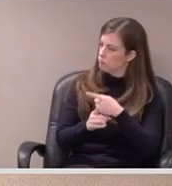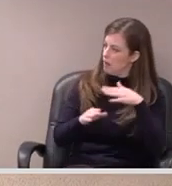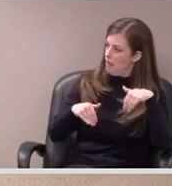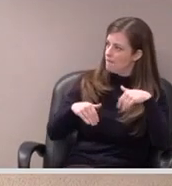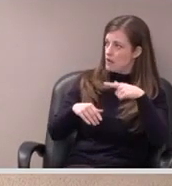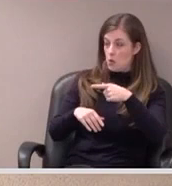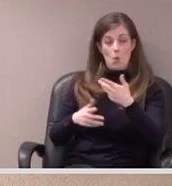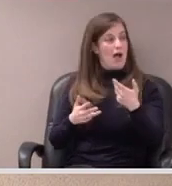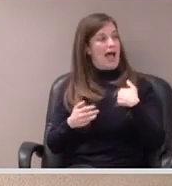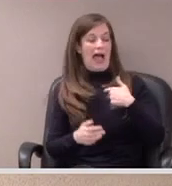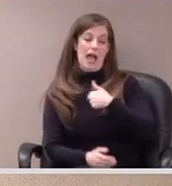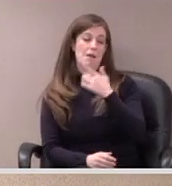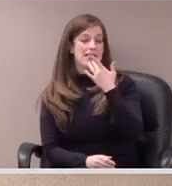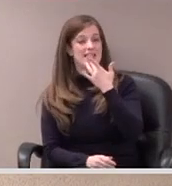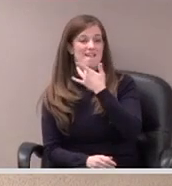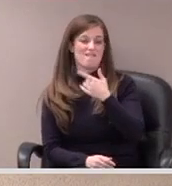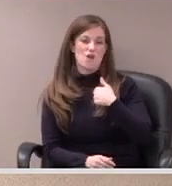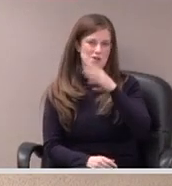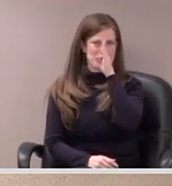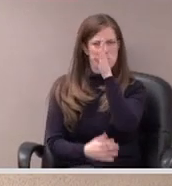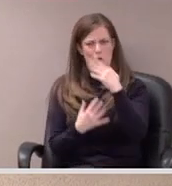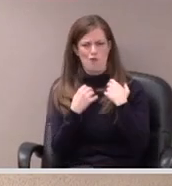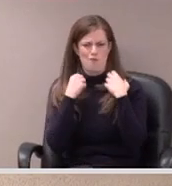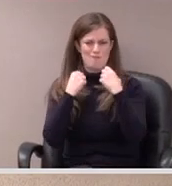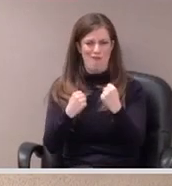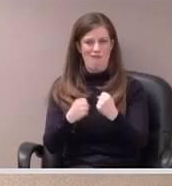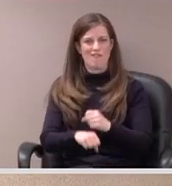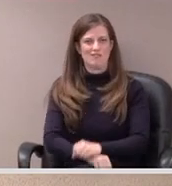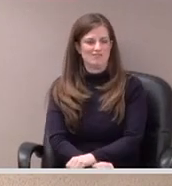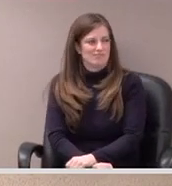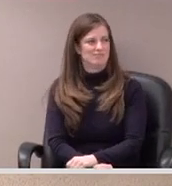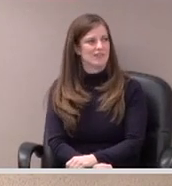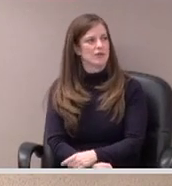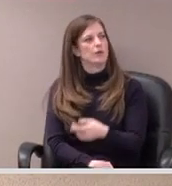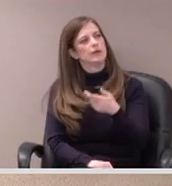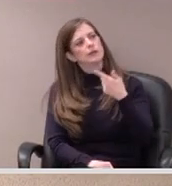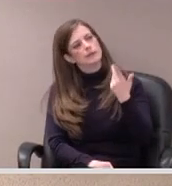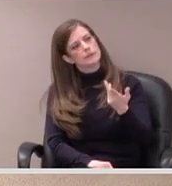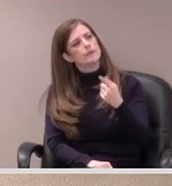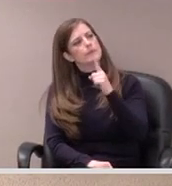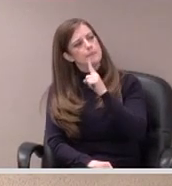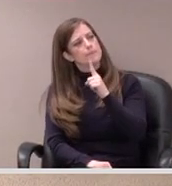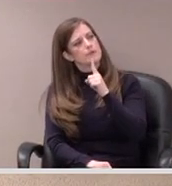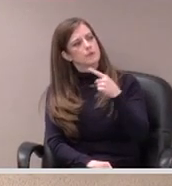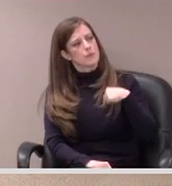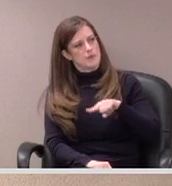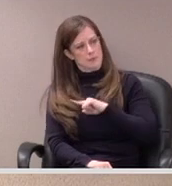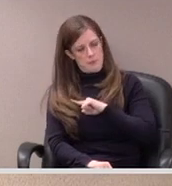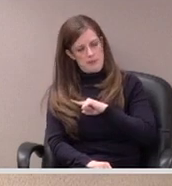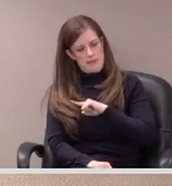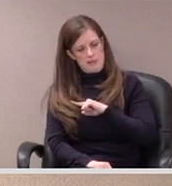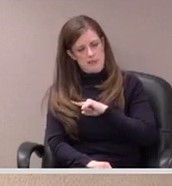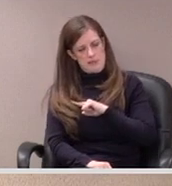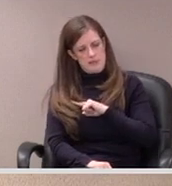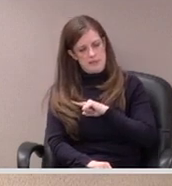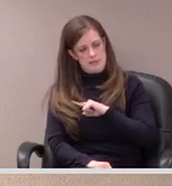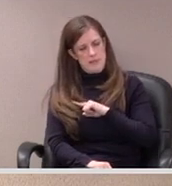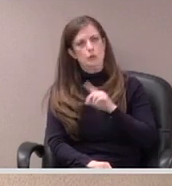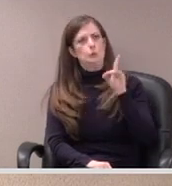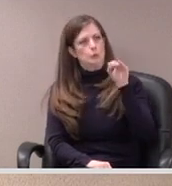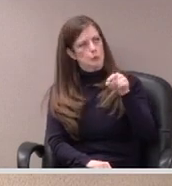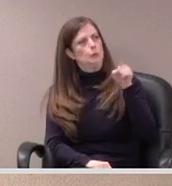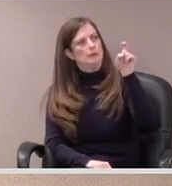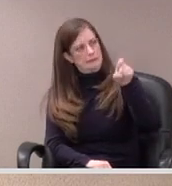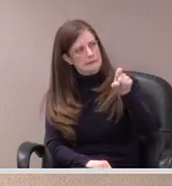us to be bold and brave to make sure that we do what needs to